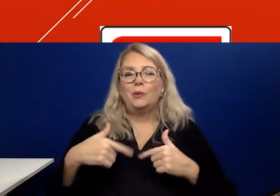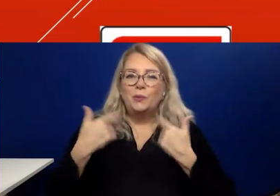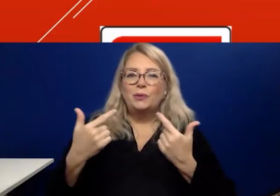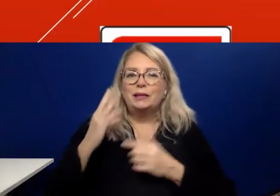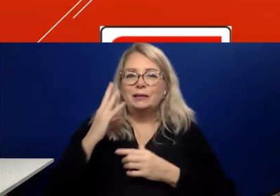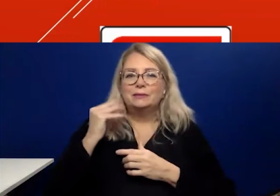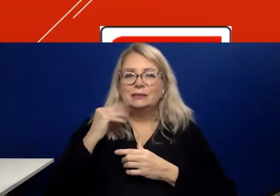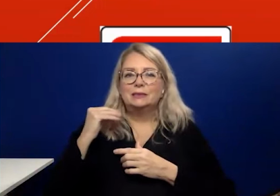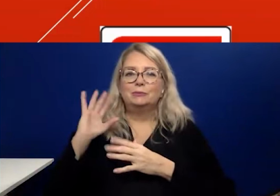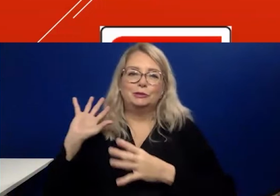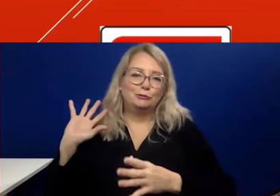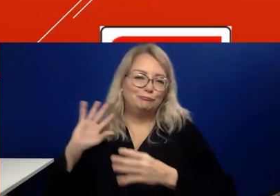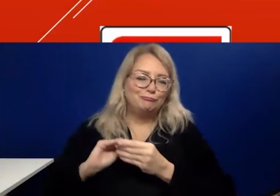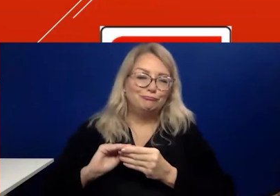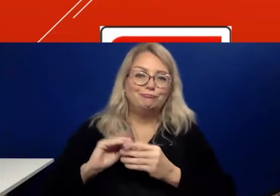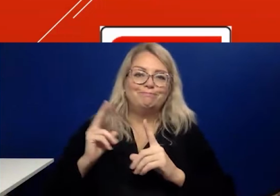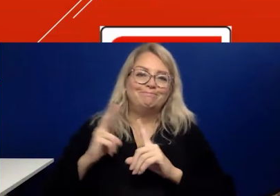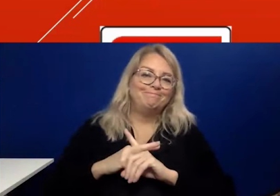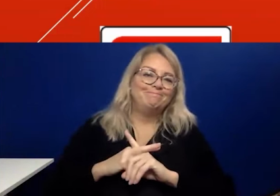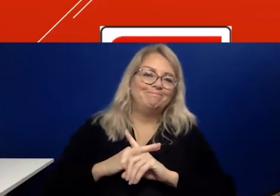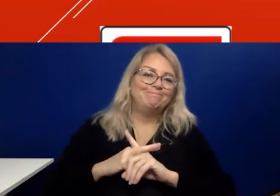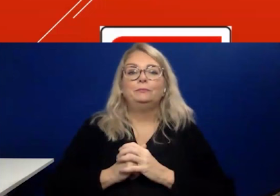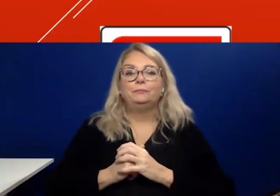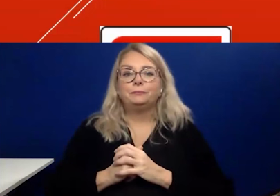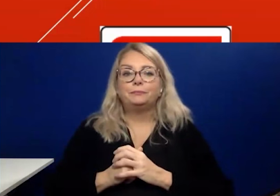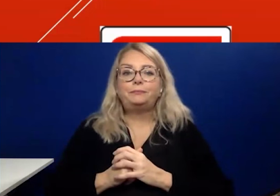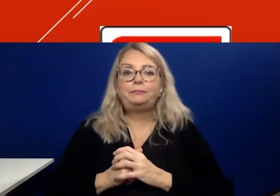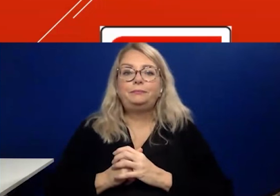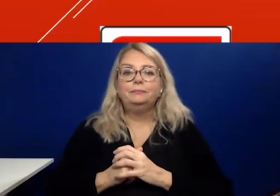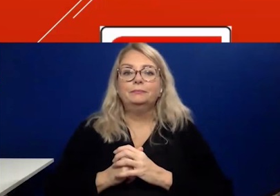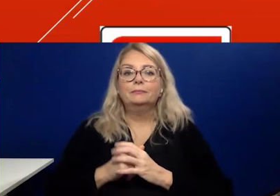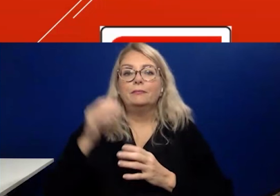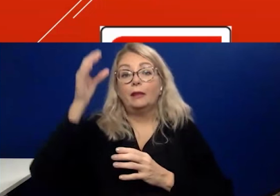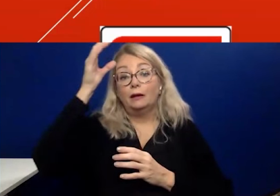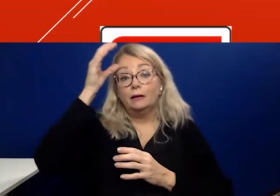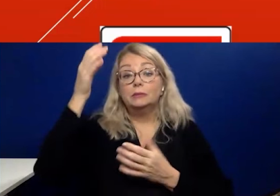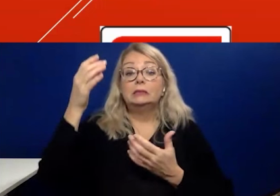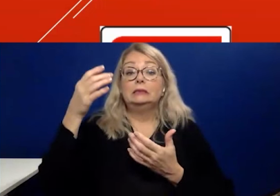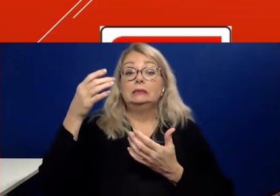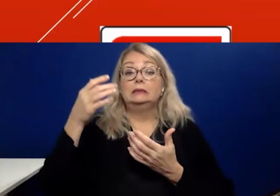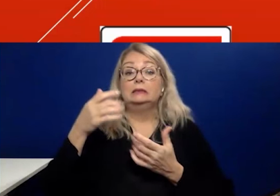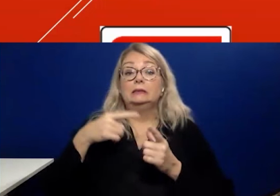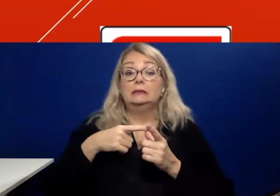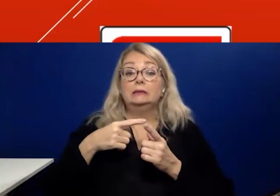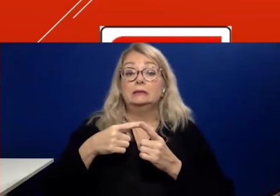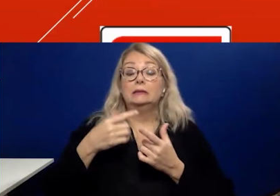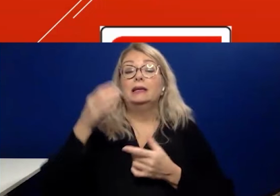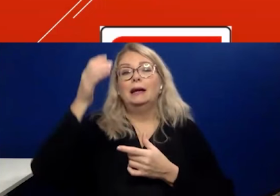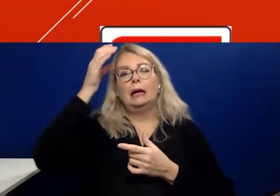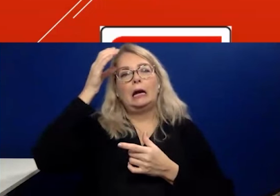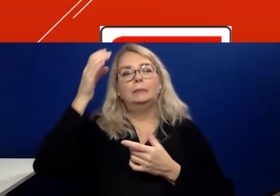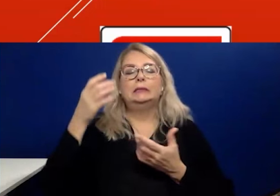adult. Skills, abilities, and knowledge, then competencies. You know, the